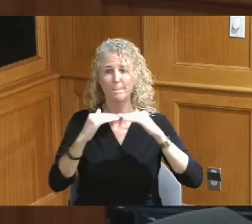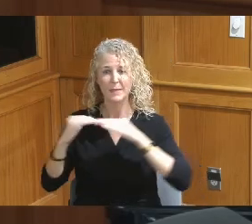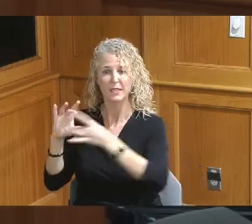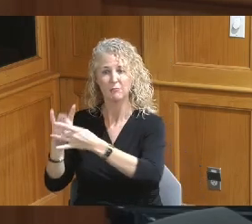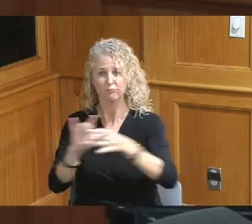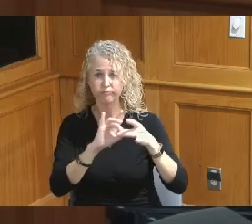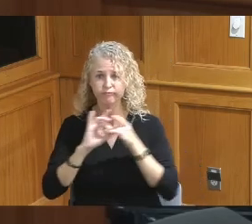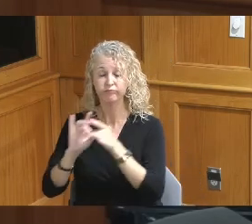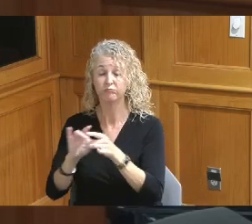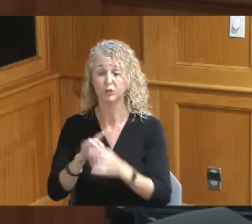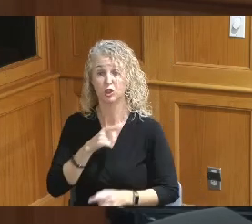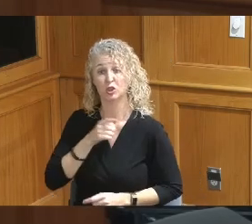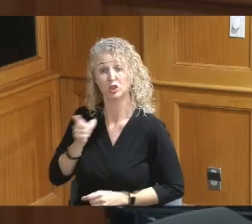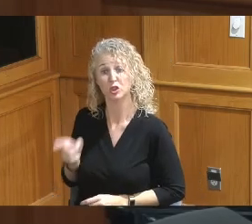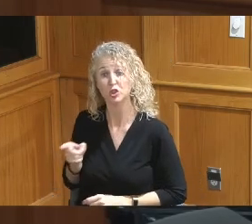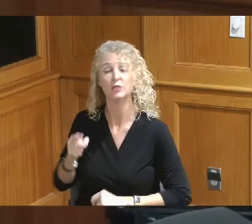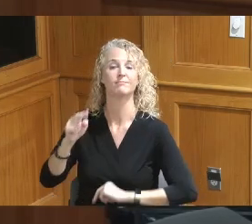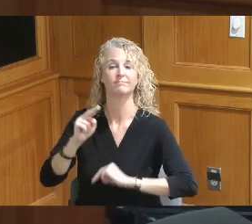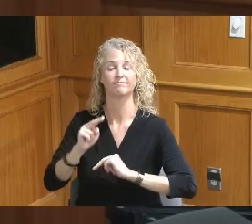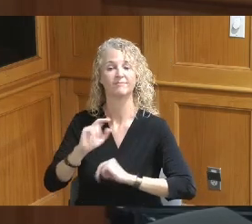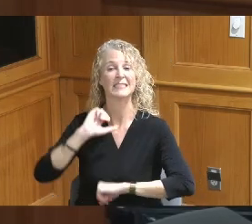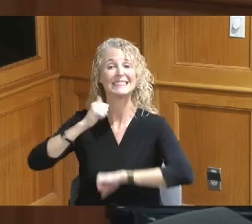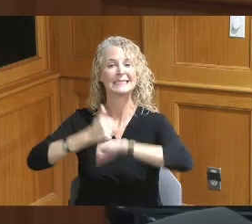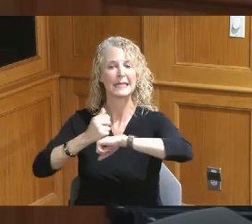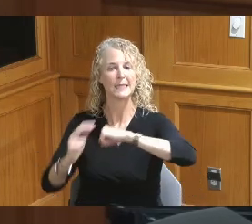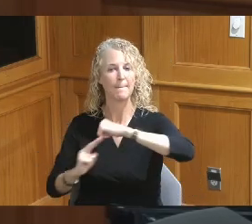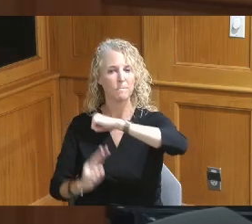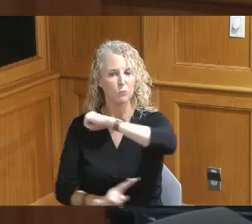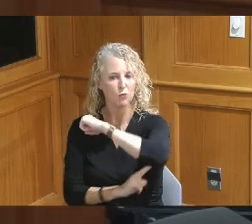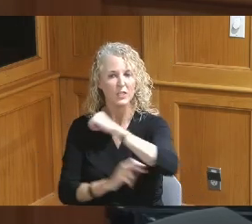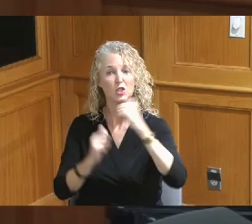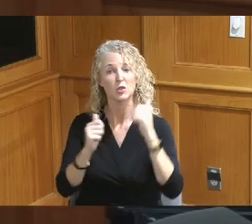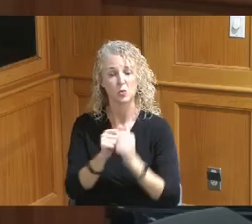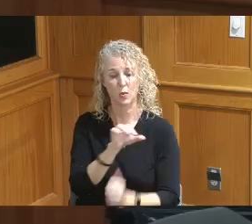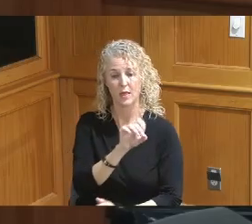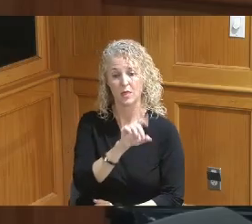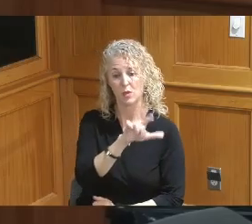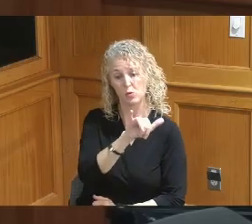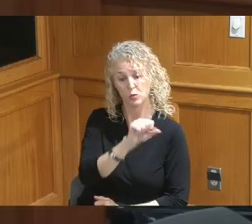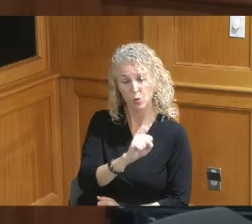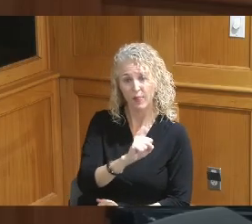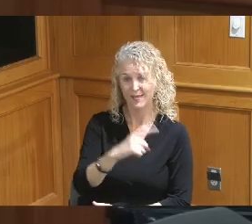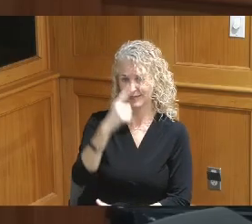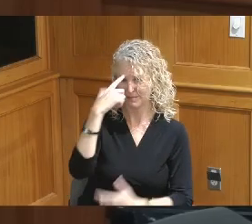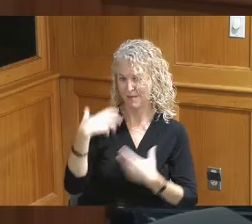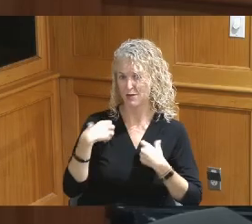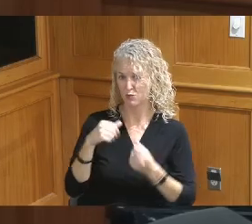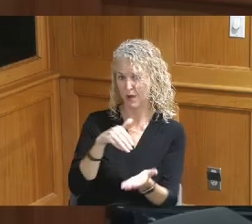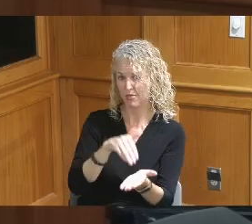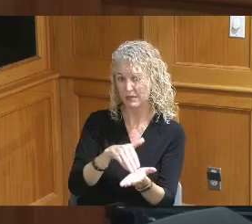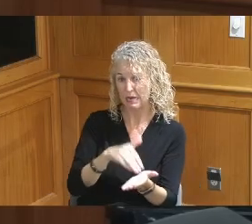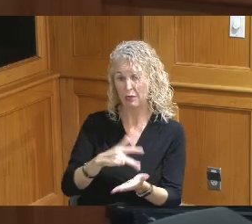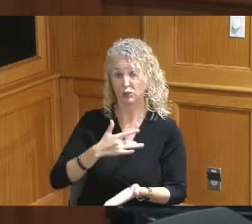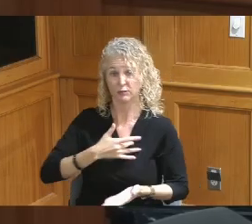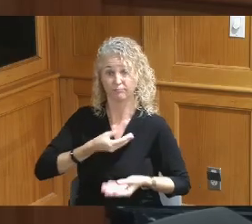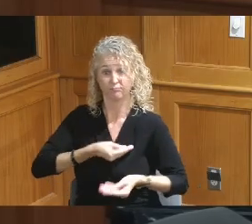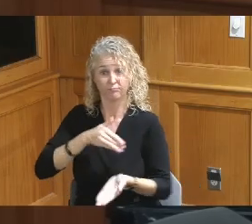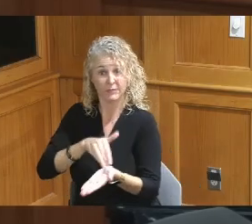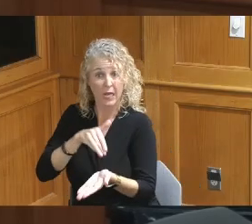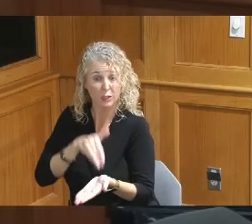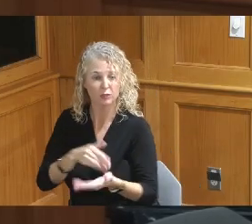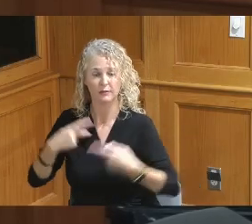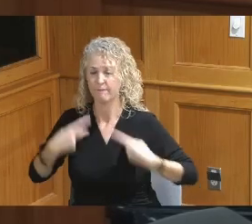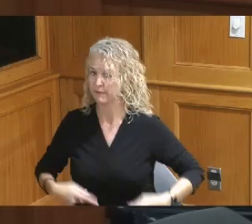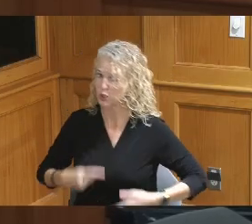connection. She builds bridges between doulas, mental health providers, lactation consultants,